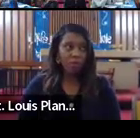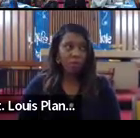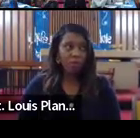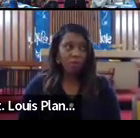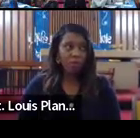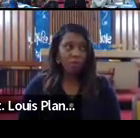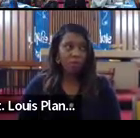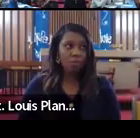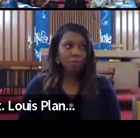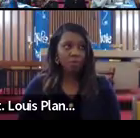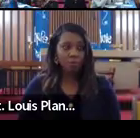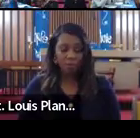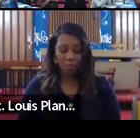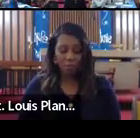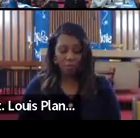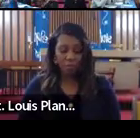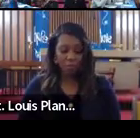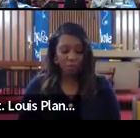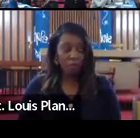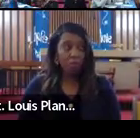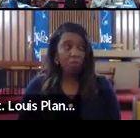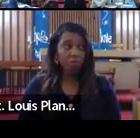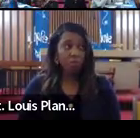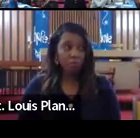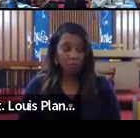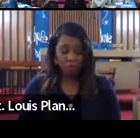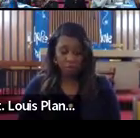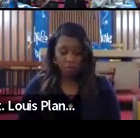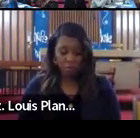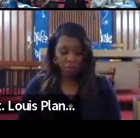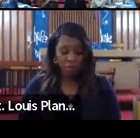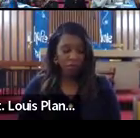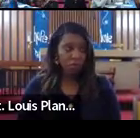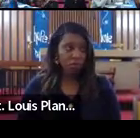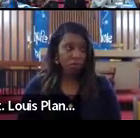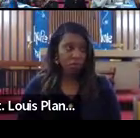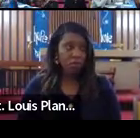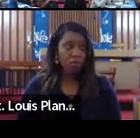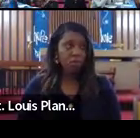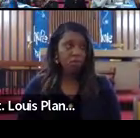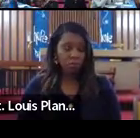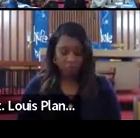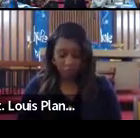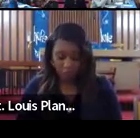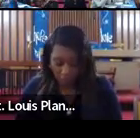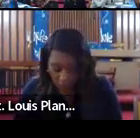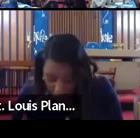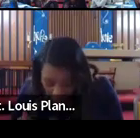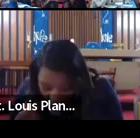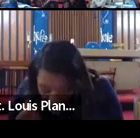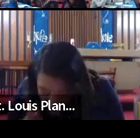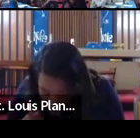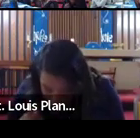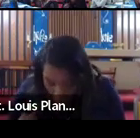45,000 on my block that I'm locked at. And none of us knew anything about it. So,